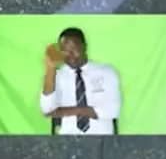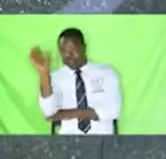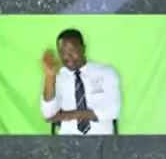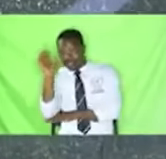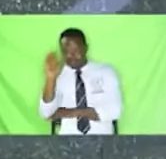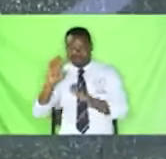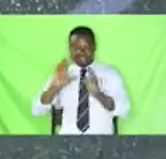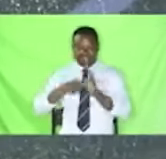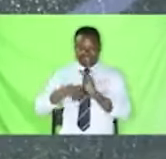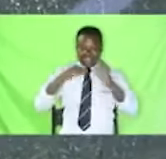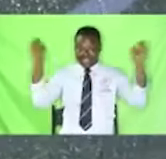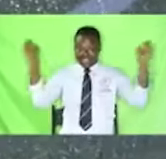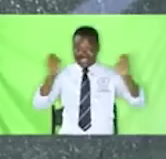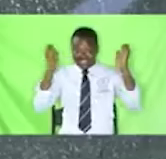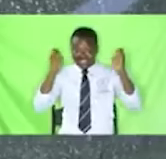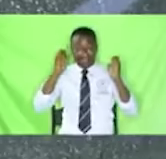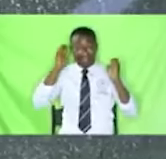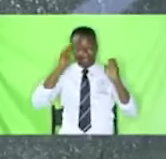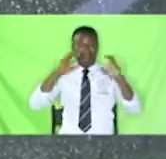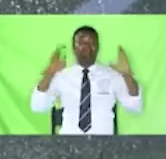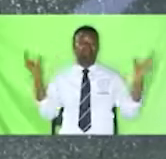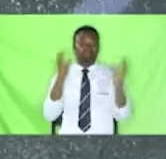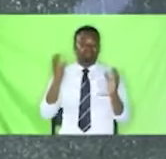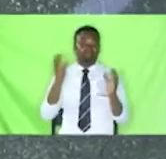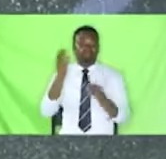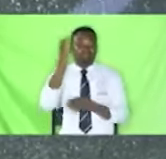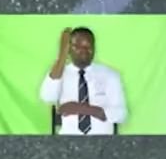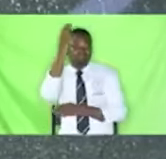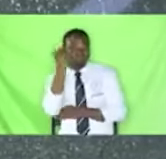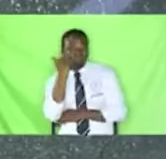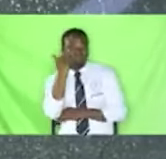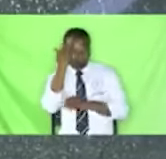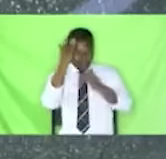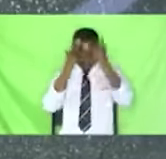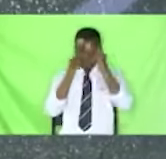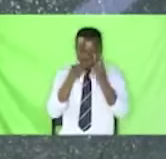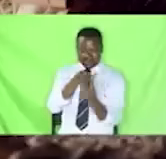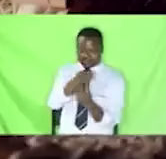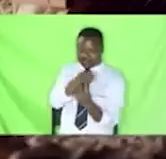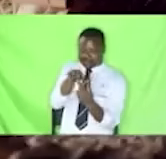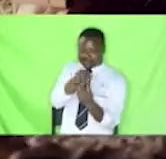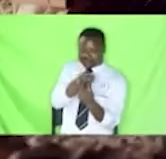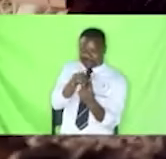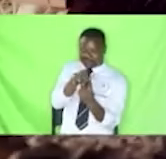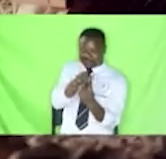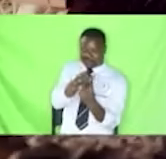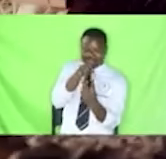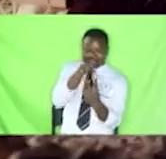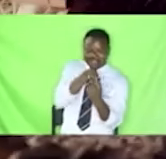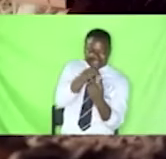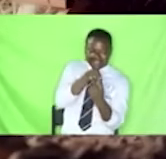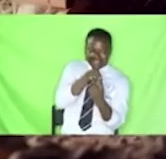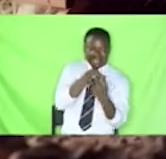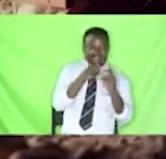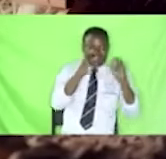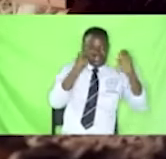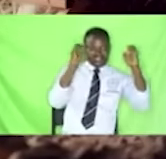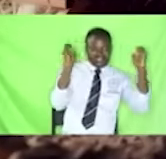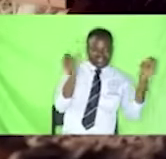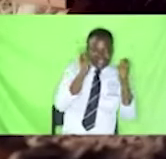celebrated. Why? Because they distinguish Christianity from all